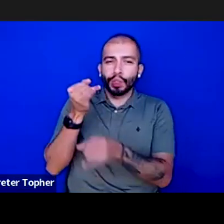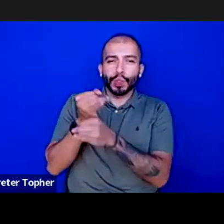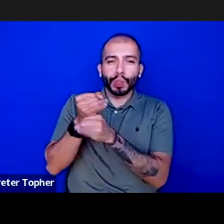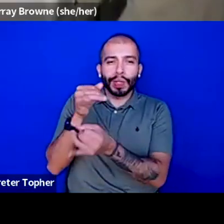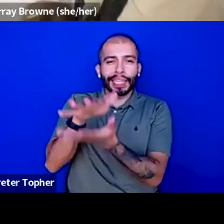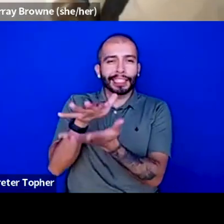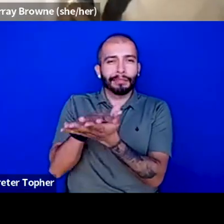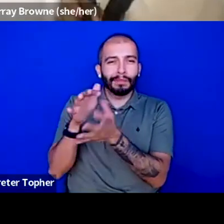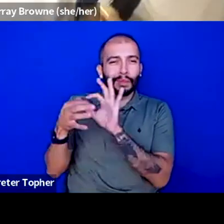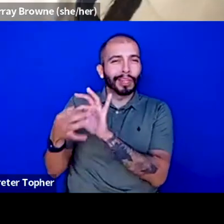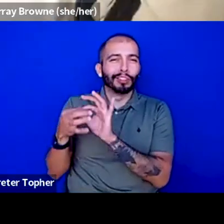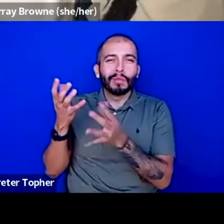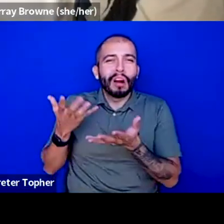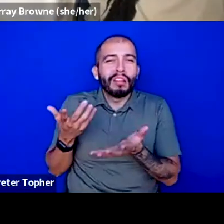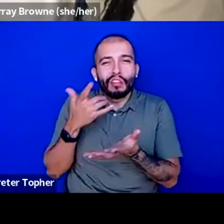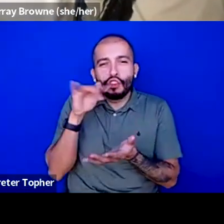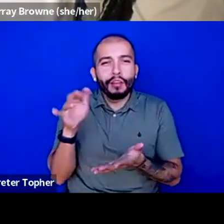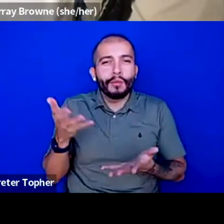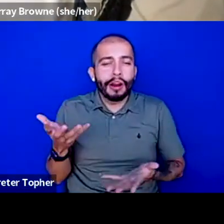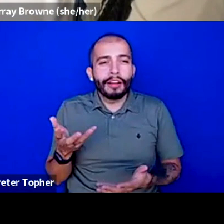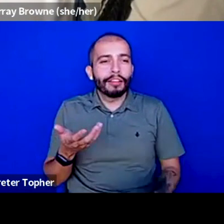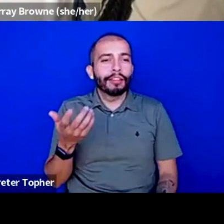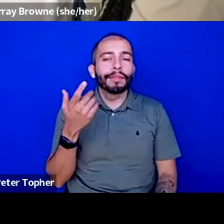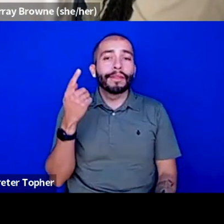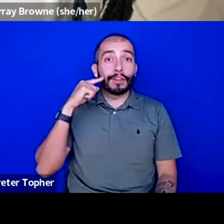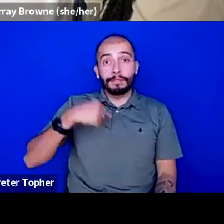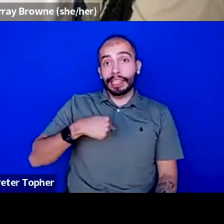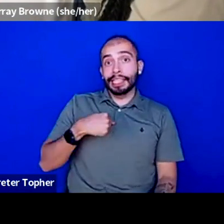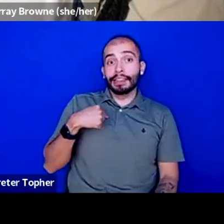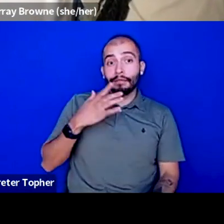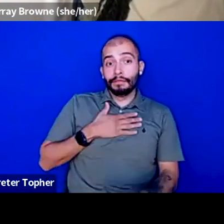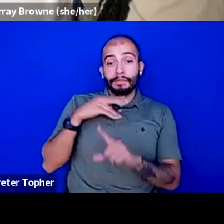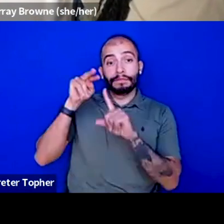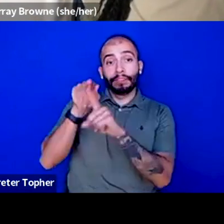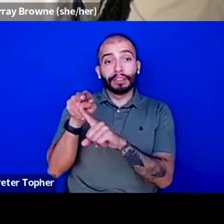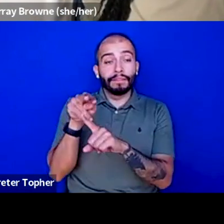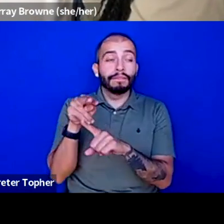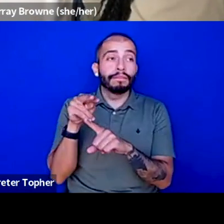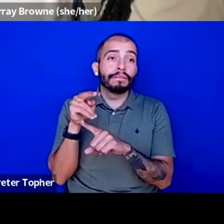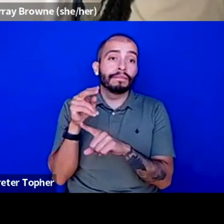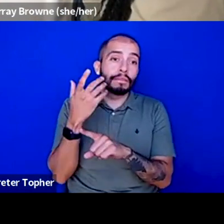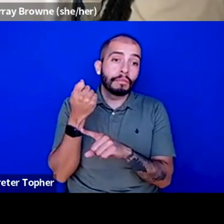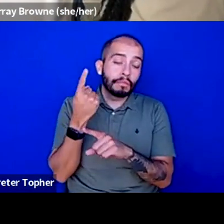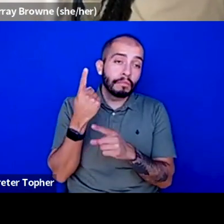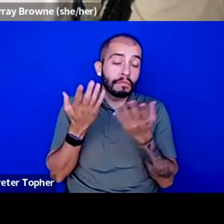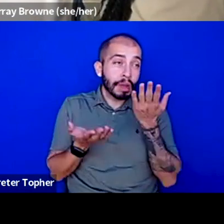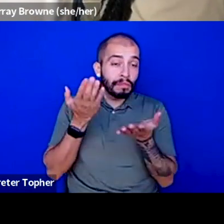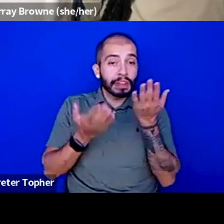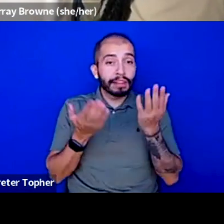And I think for me, and I think probably for many kind of like disability justice scholars